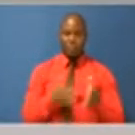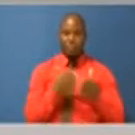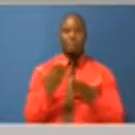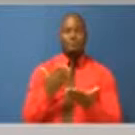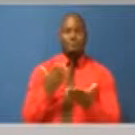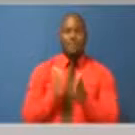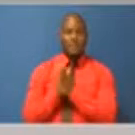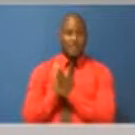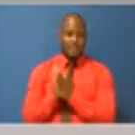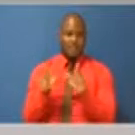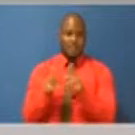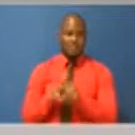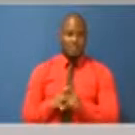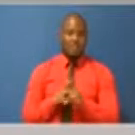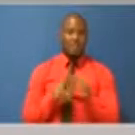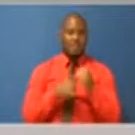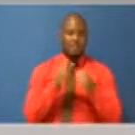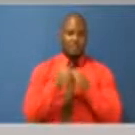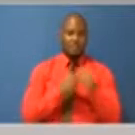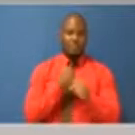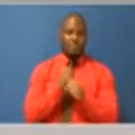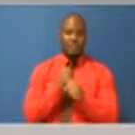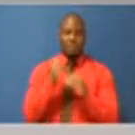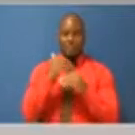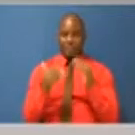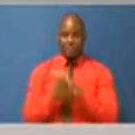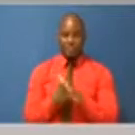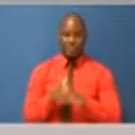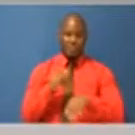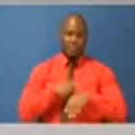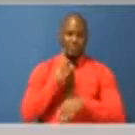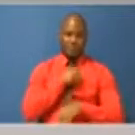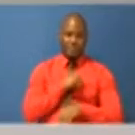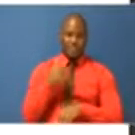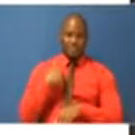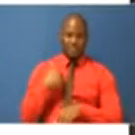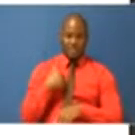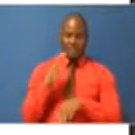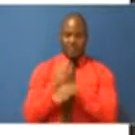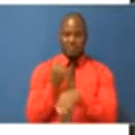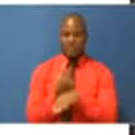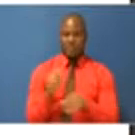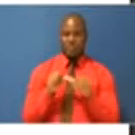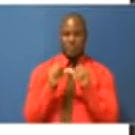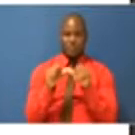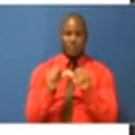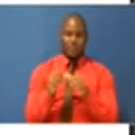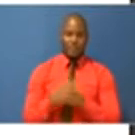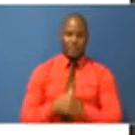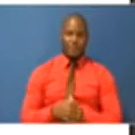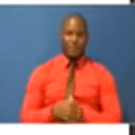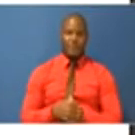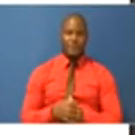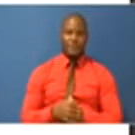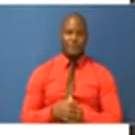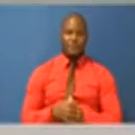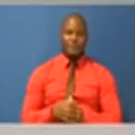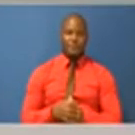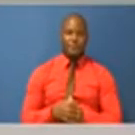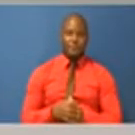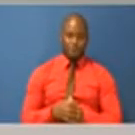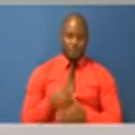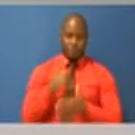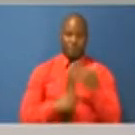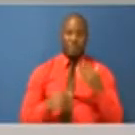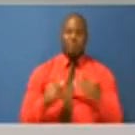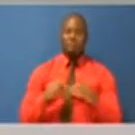earn from interest and we've succeeded in building apartments but i add you 30 seconds proceed okay and um what